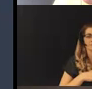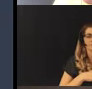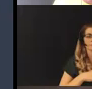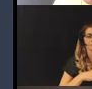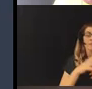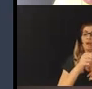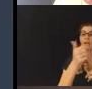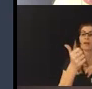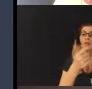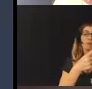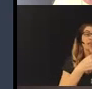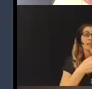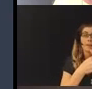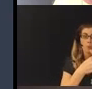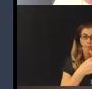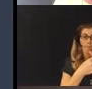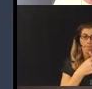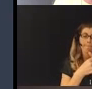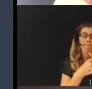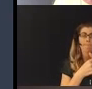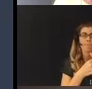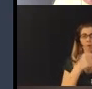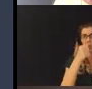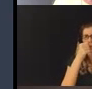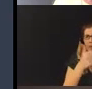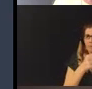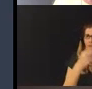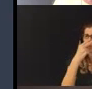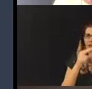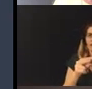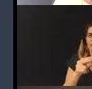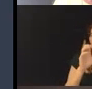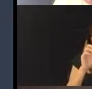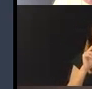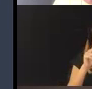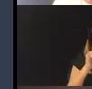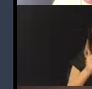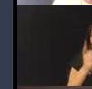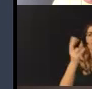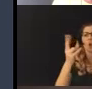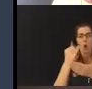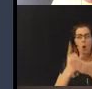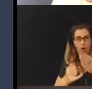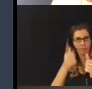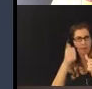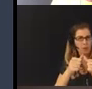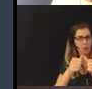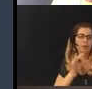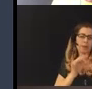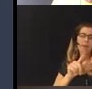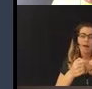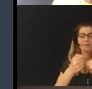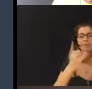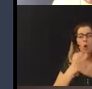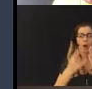Another example of this is we looked at contemporary and historic art exemplars, and we looked at data about Baltimore and the history of Baltimore.